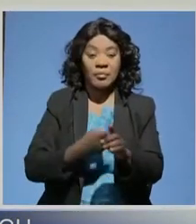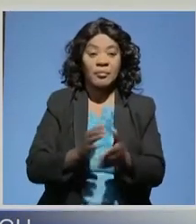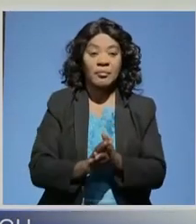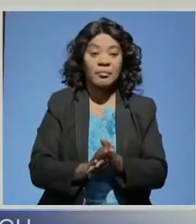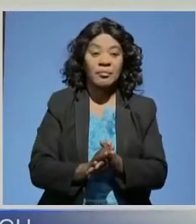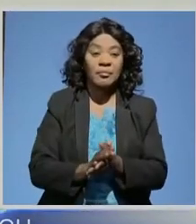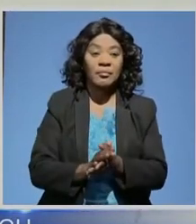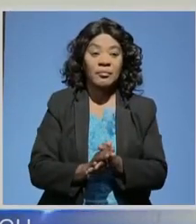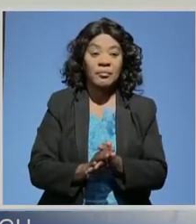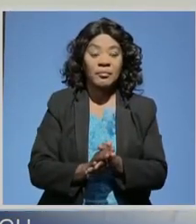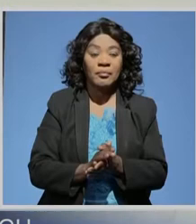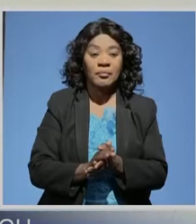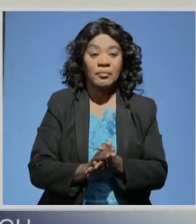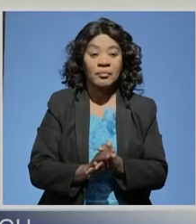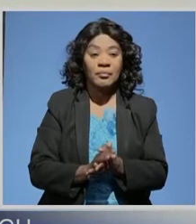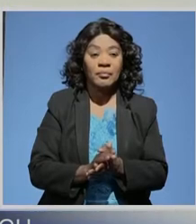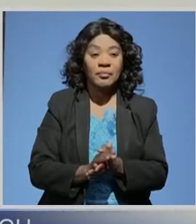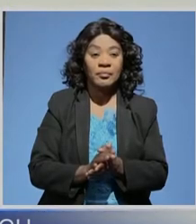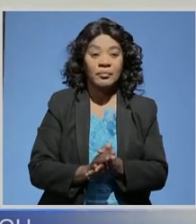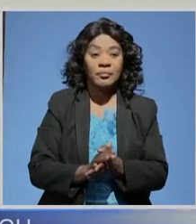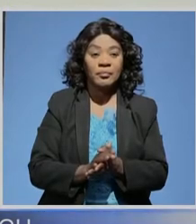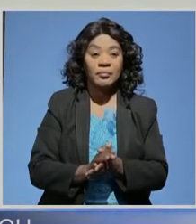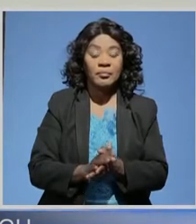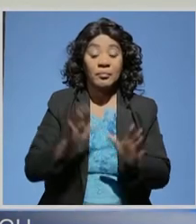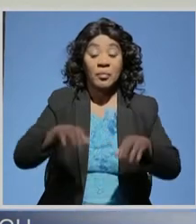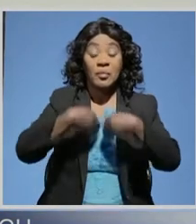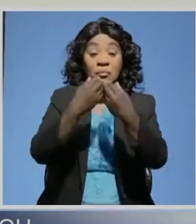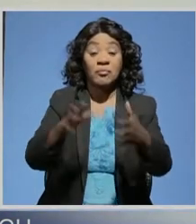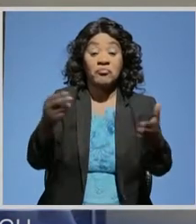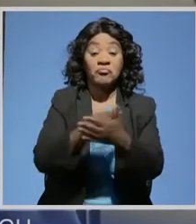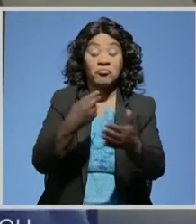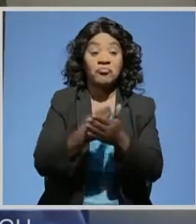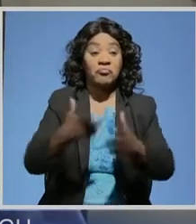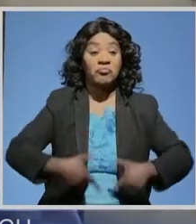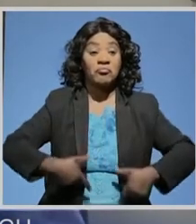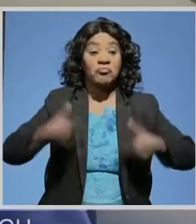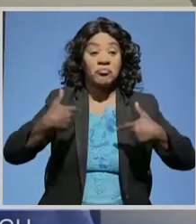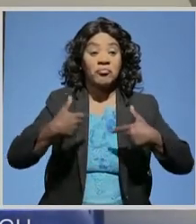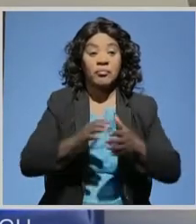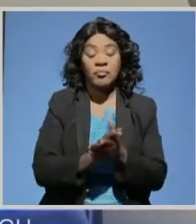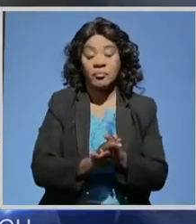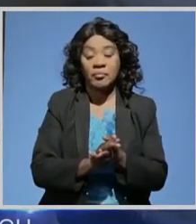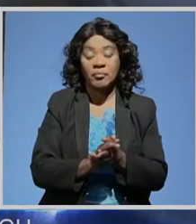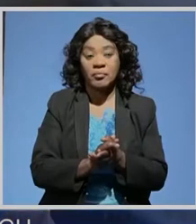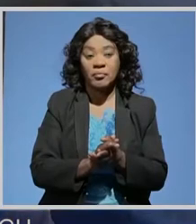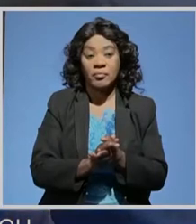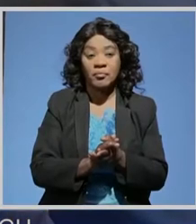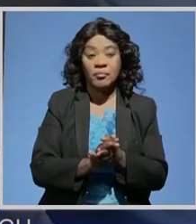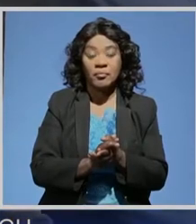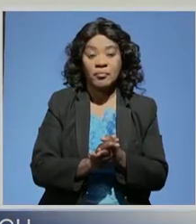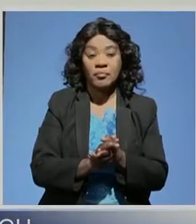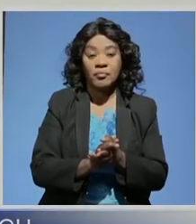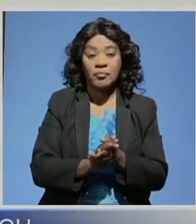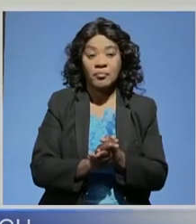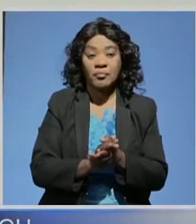which are viable and have proven to be viable in the past are given a new lease of life as we go into the future. So this visit is not from without it, because we have